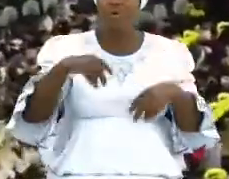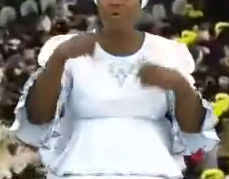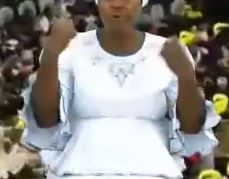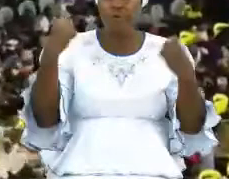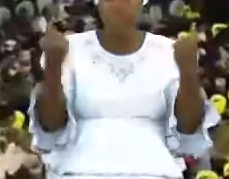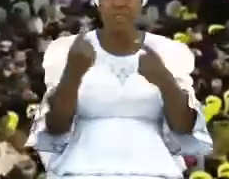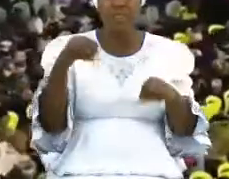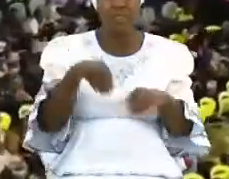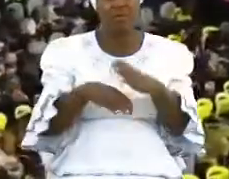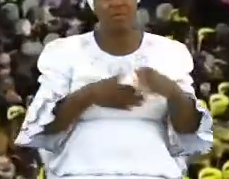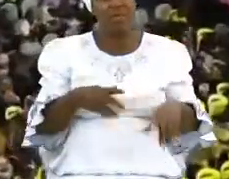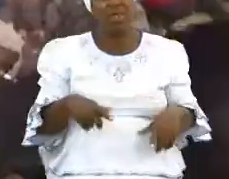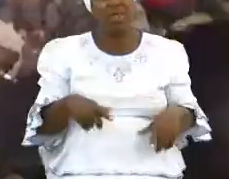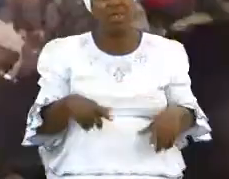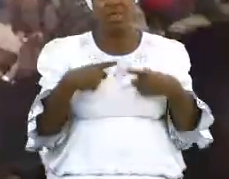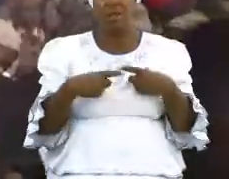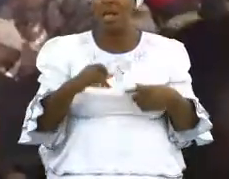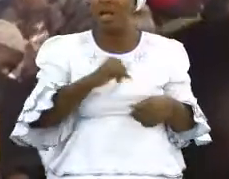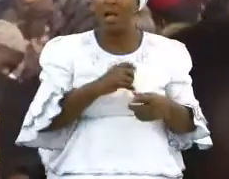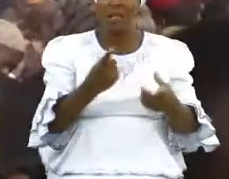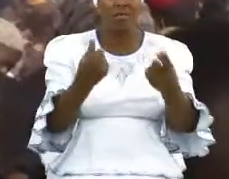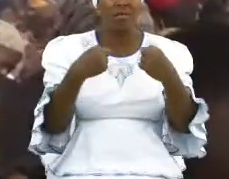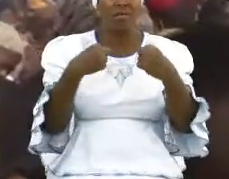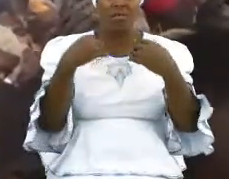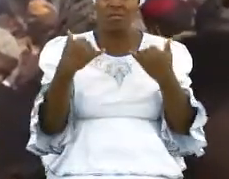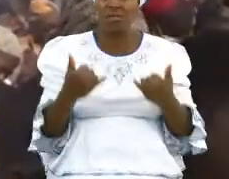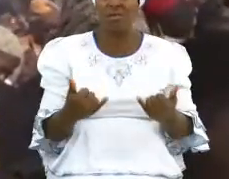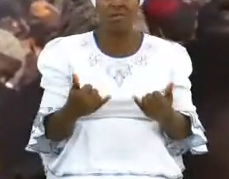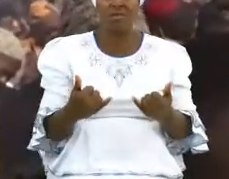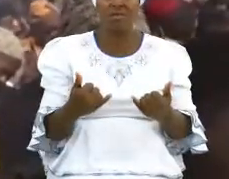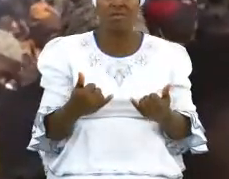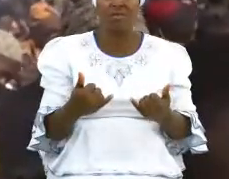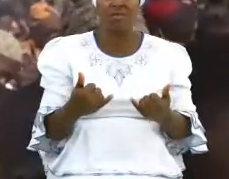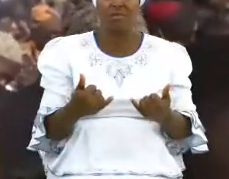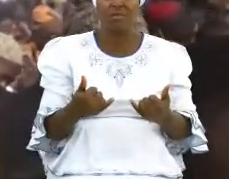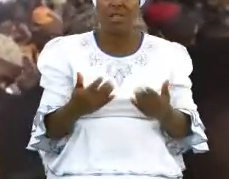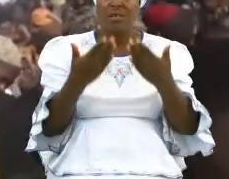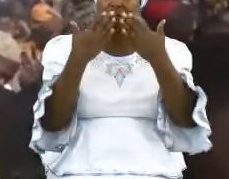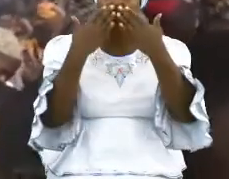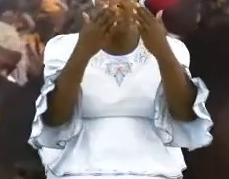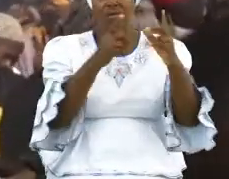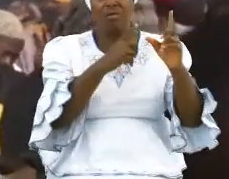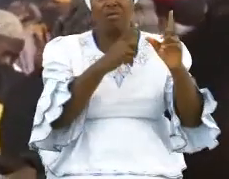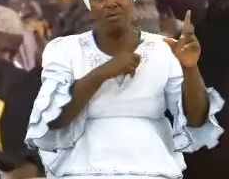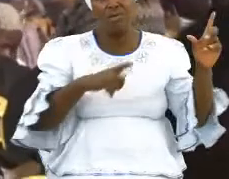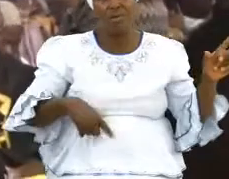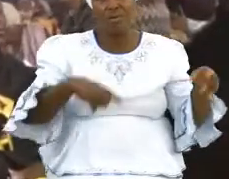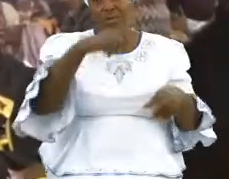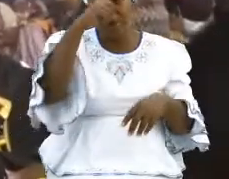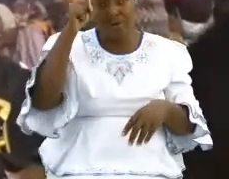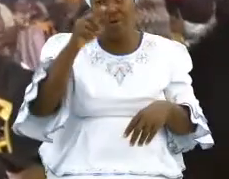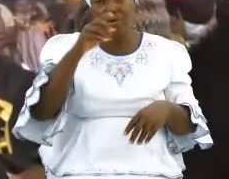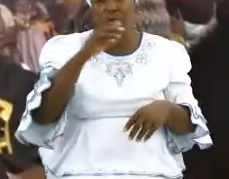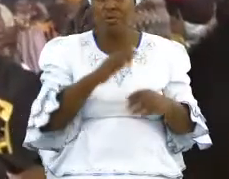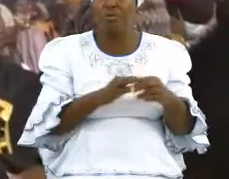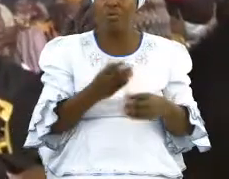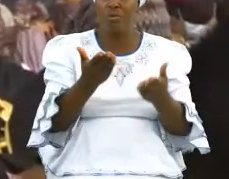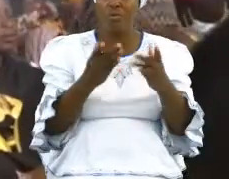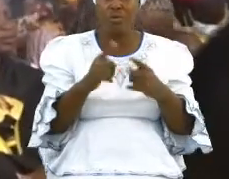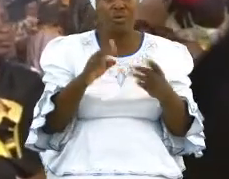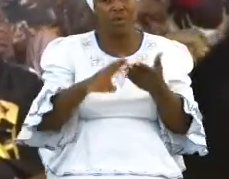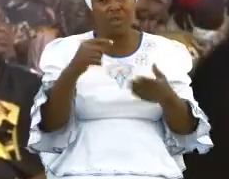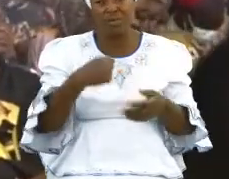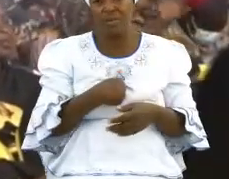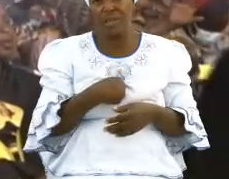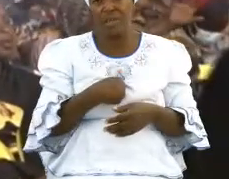life. I come now. Thank you, Lord, because you're willing to forgive me. Lord, I